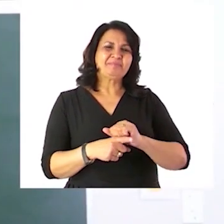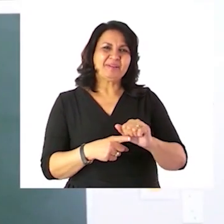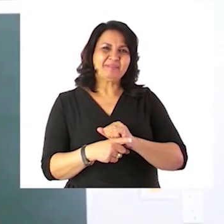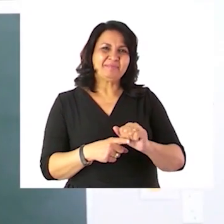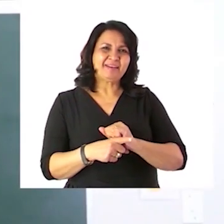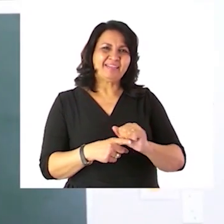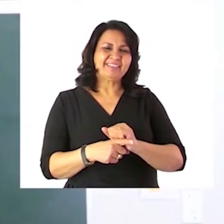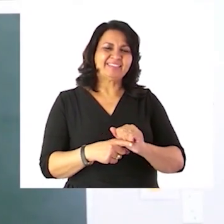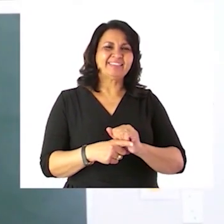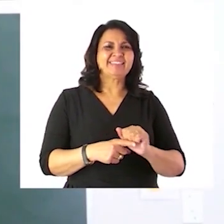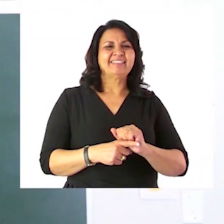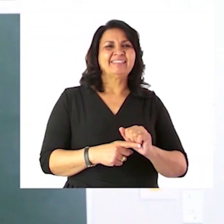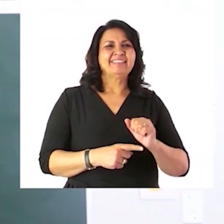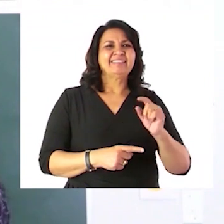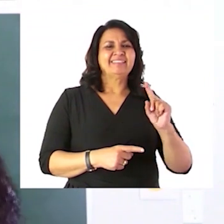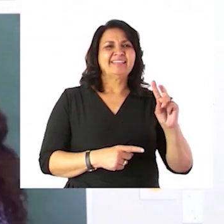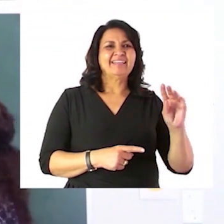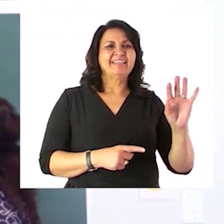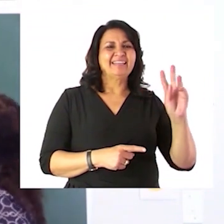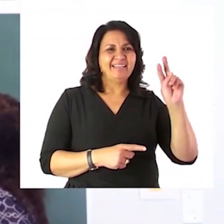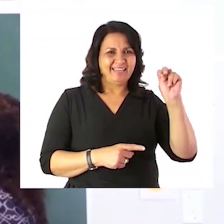the letter N.